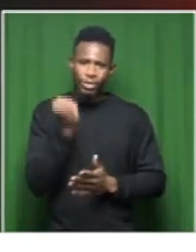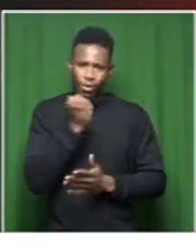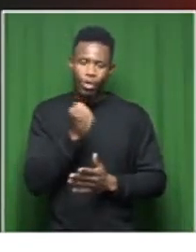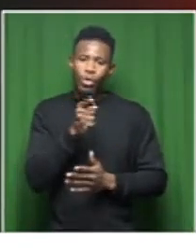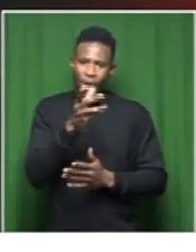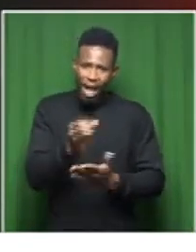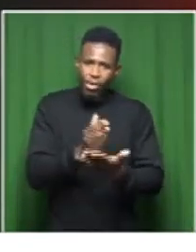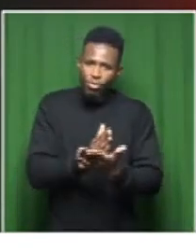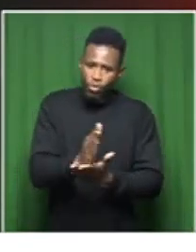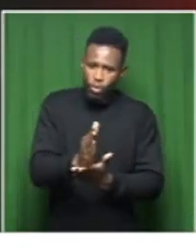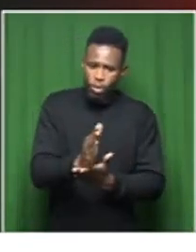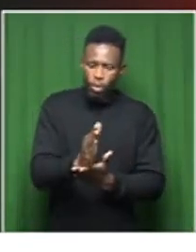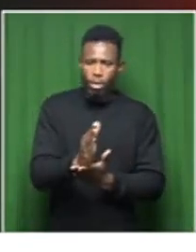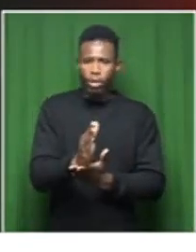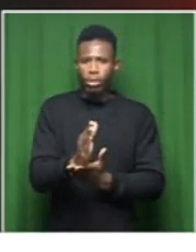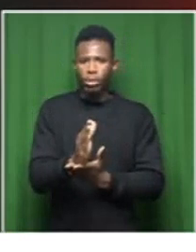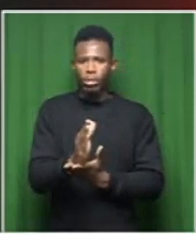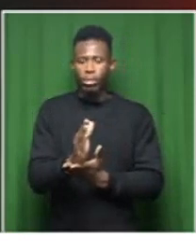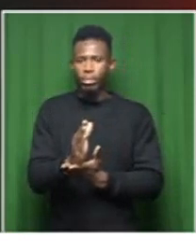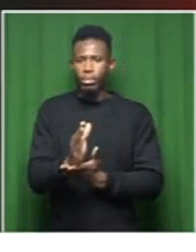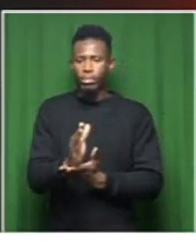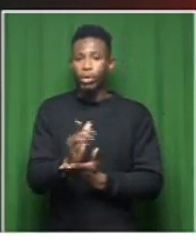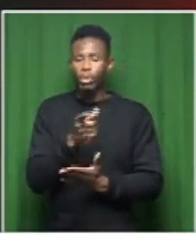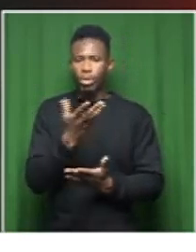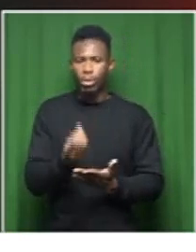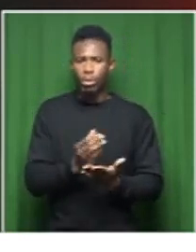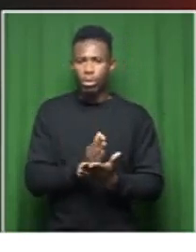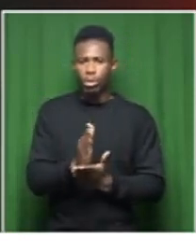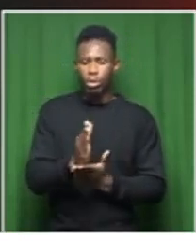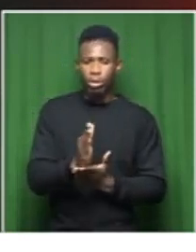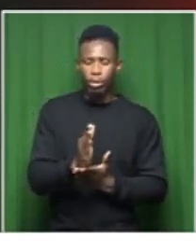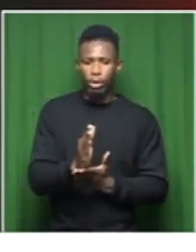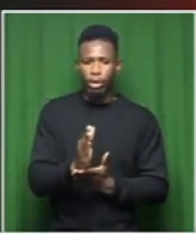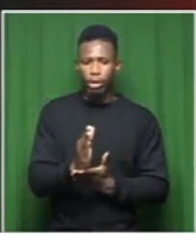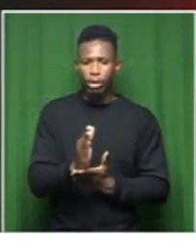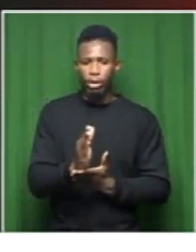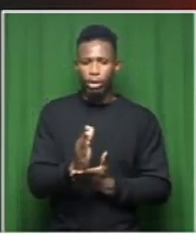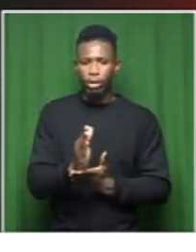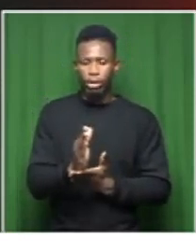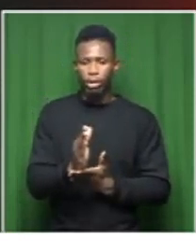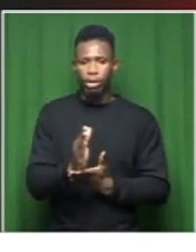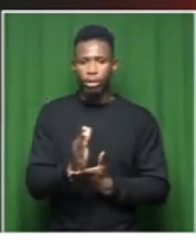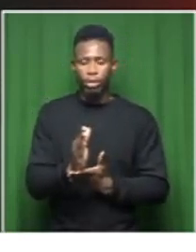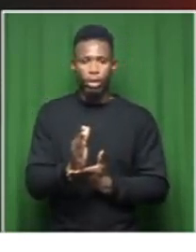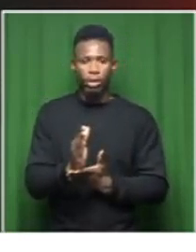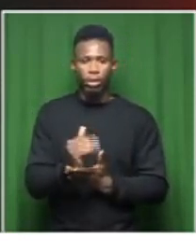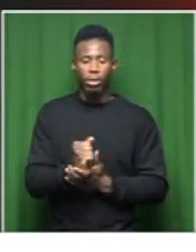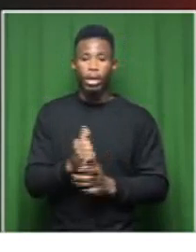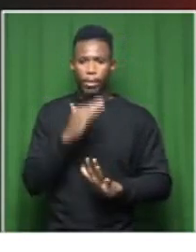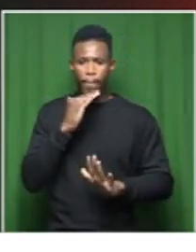to be understood very well. You then have a right to apply for permanent residency and eventually